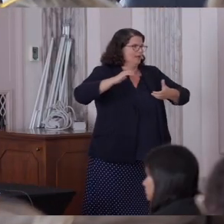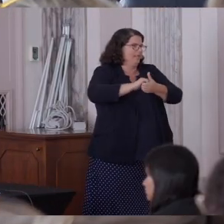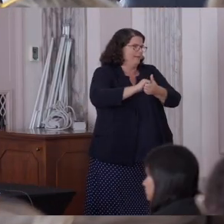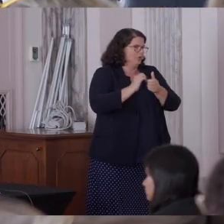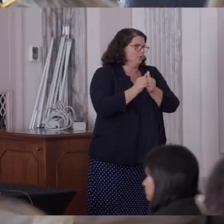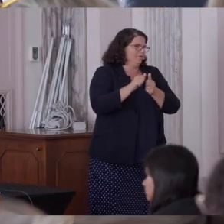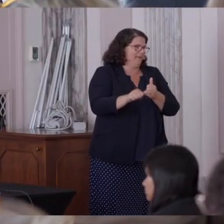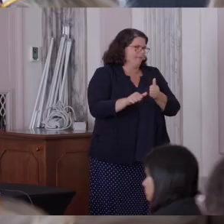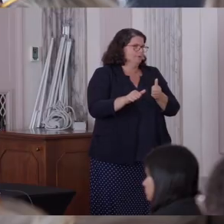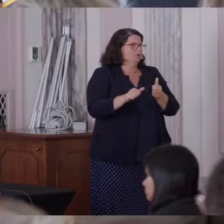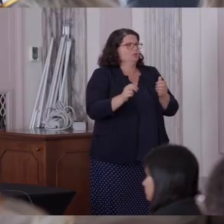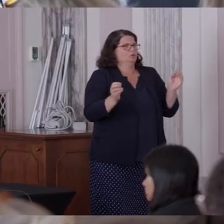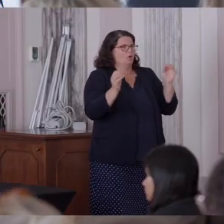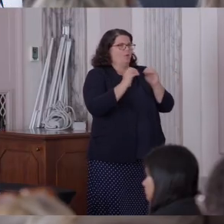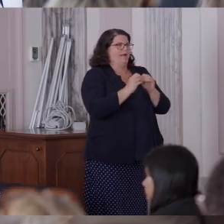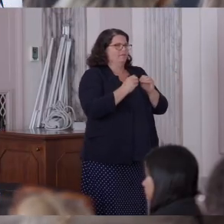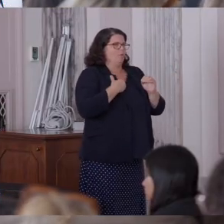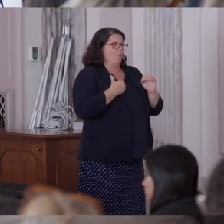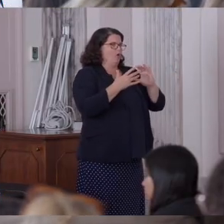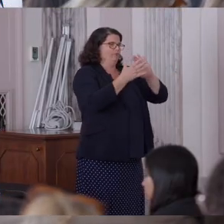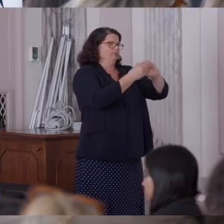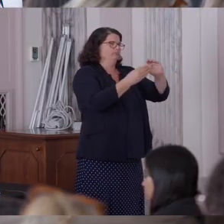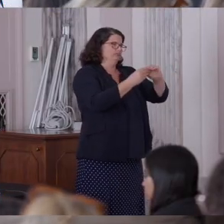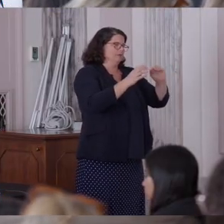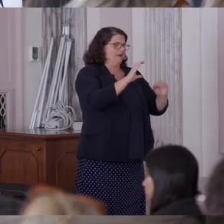with legislators.